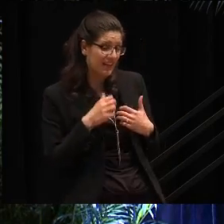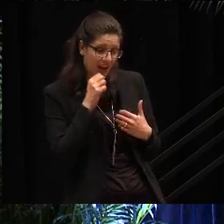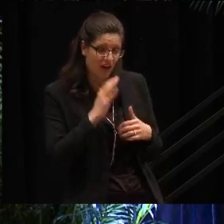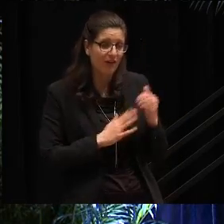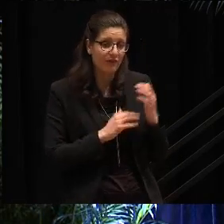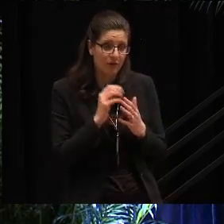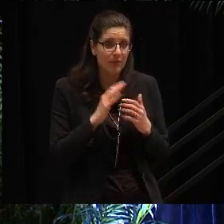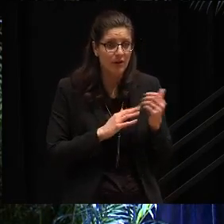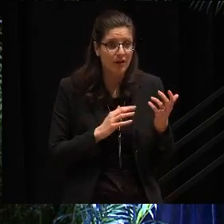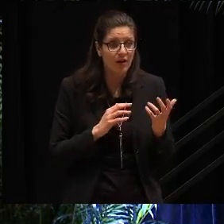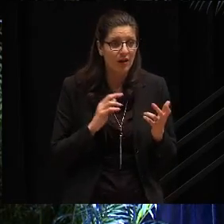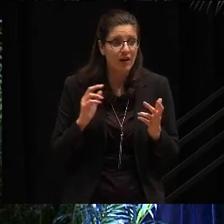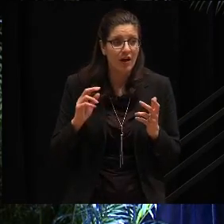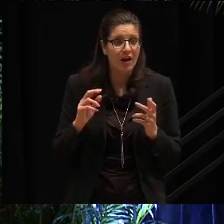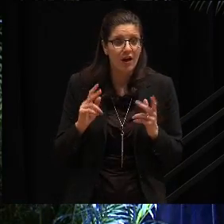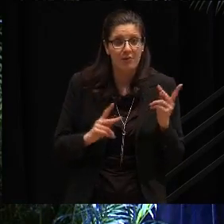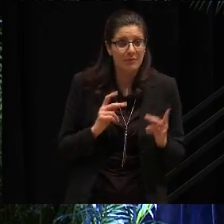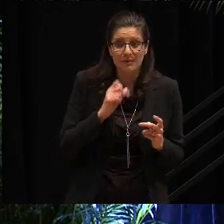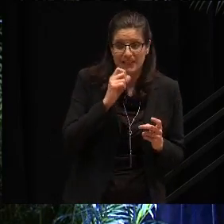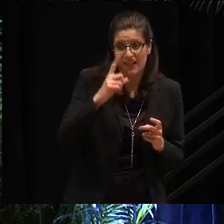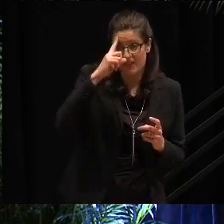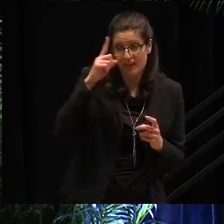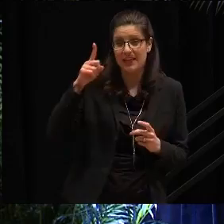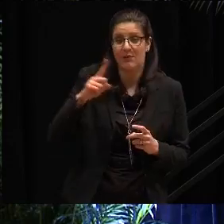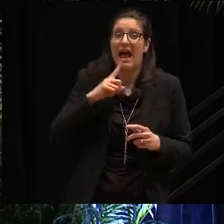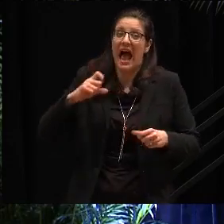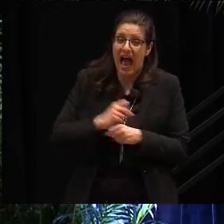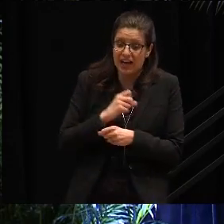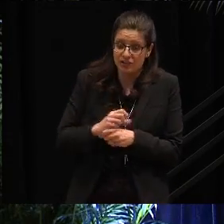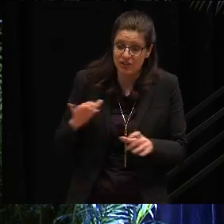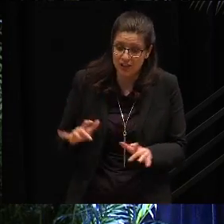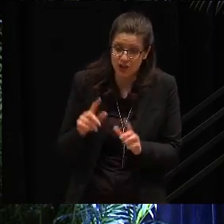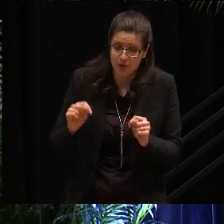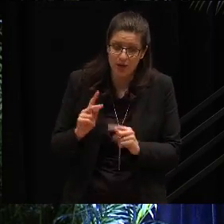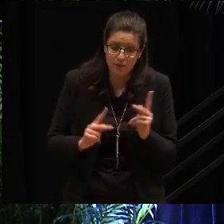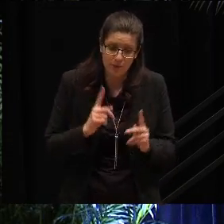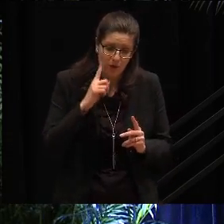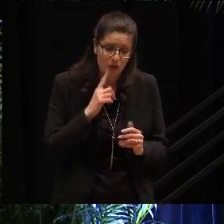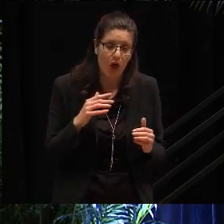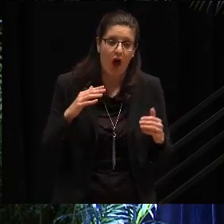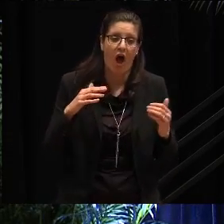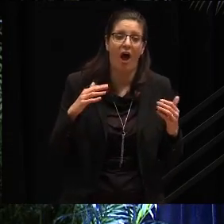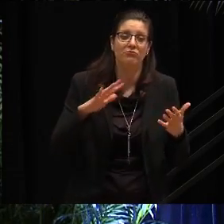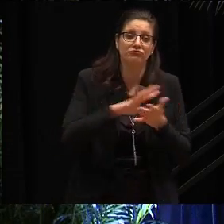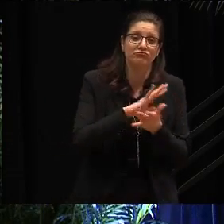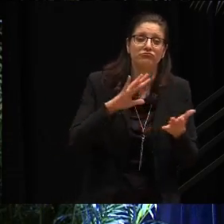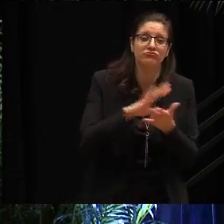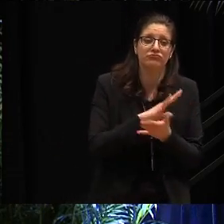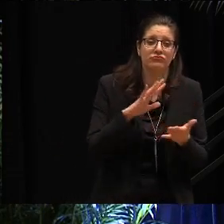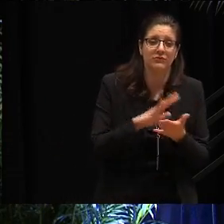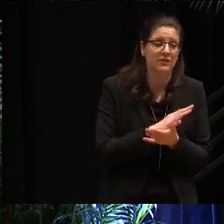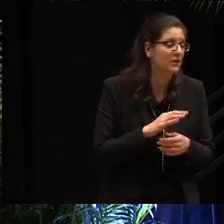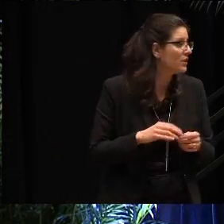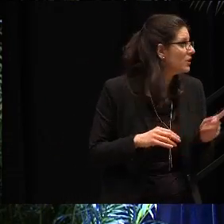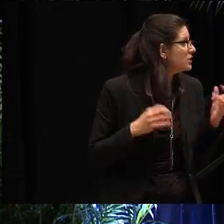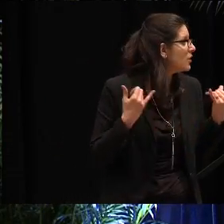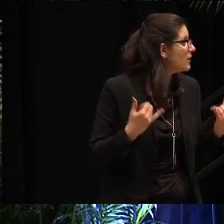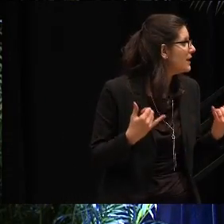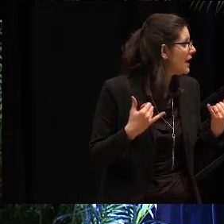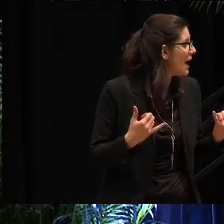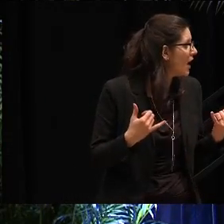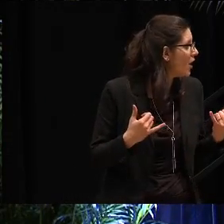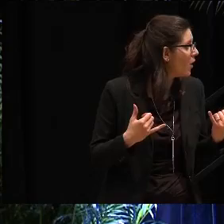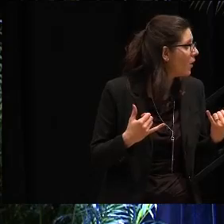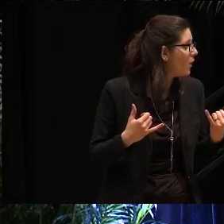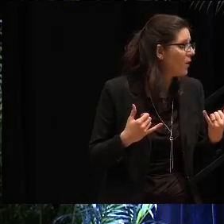across the country didn't really think that he was going to follow through with a lot of the things he said. They're like, oh, he's just a street So let's fighter. try But and now we're experiment seeing, in what you're right? asking. Could you